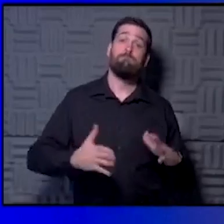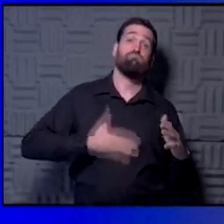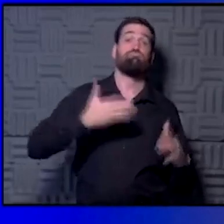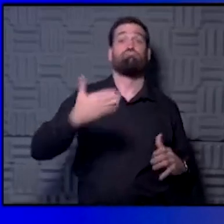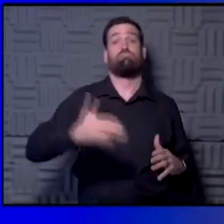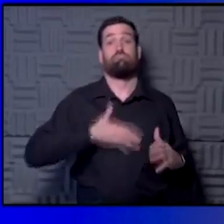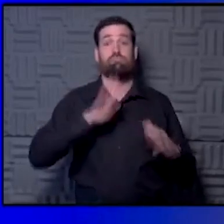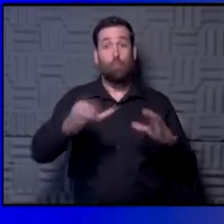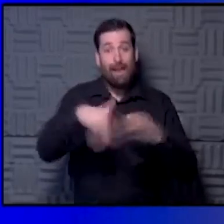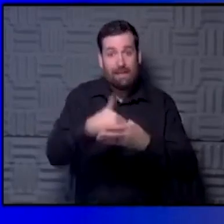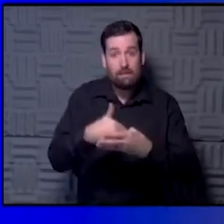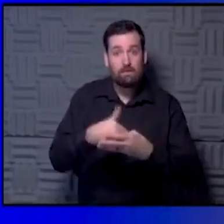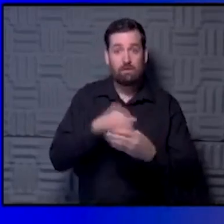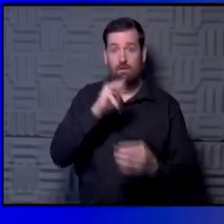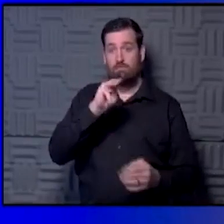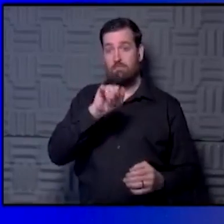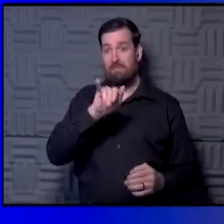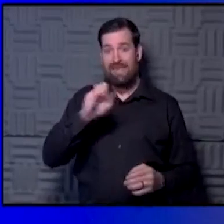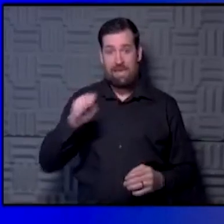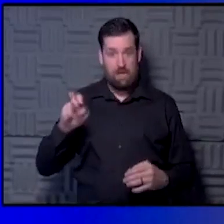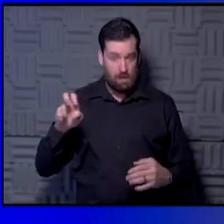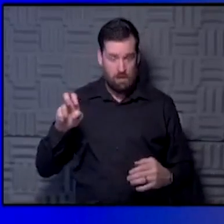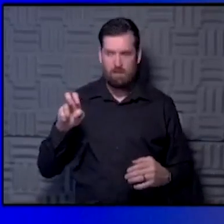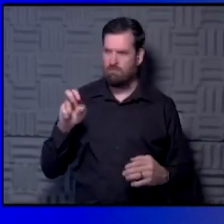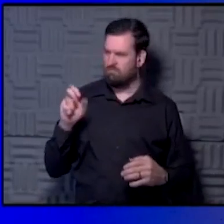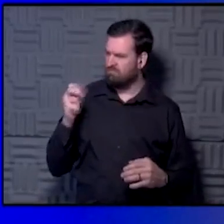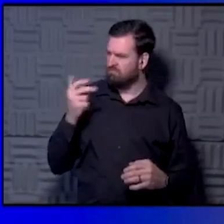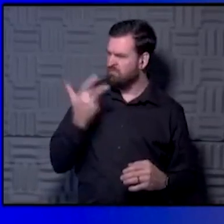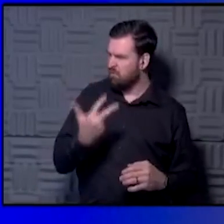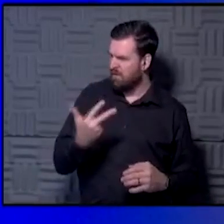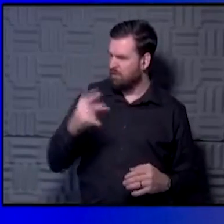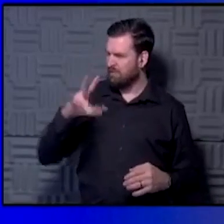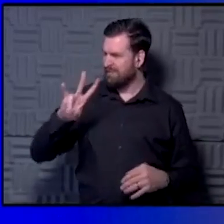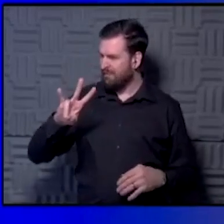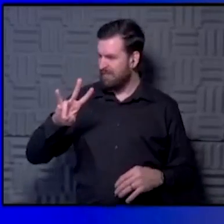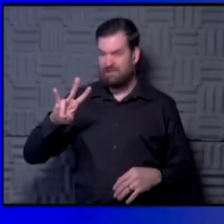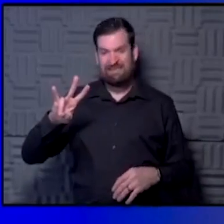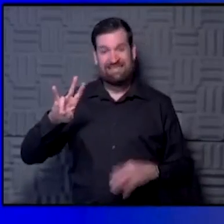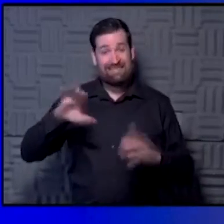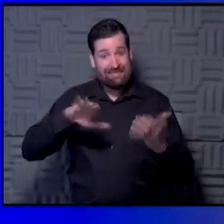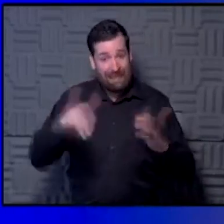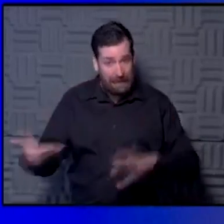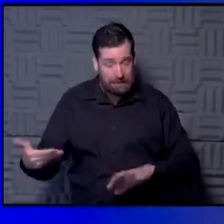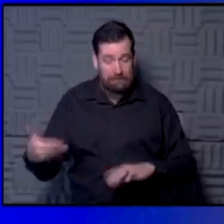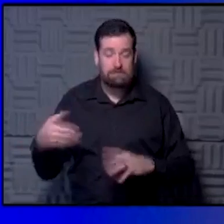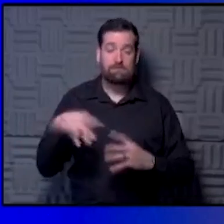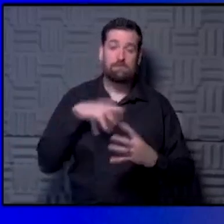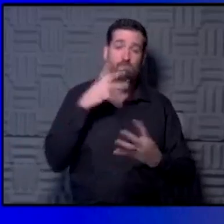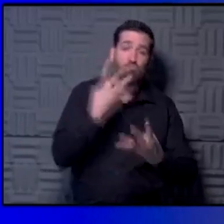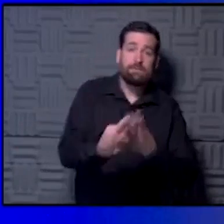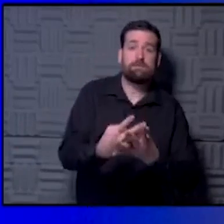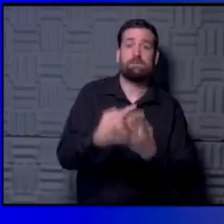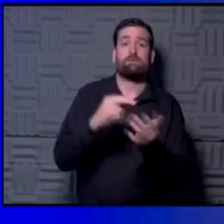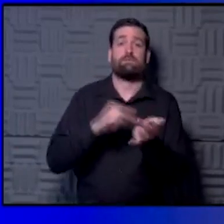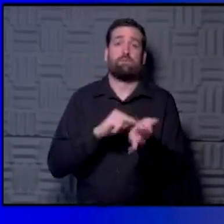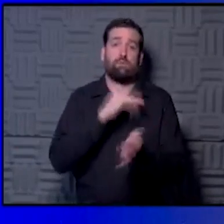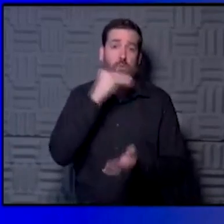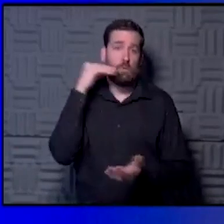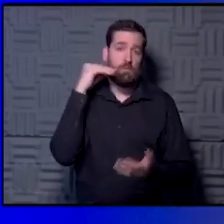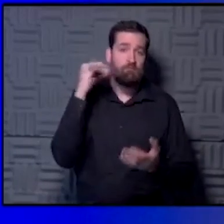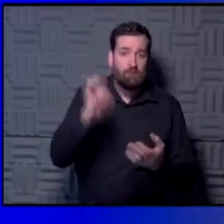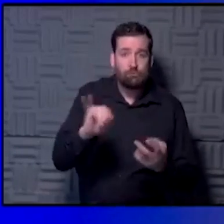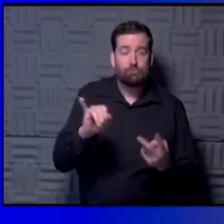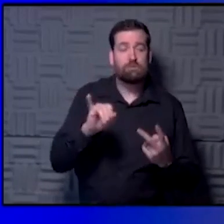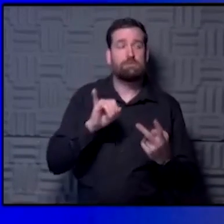joyful wedding in Maine that led to 3 or 7 deaths and prison and nursing home infections,